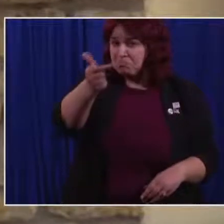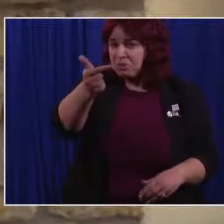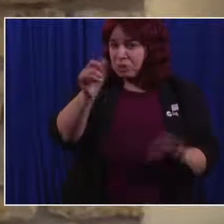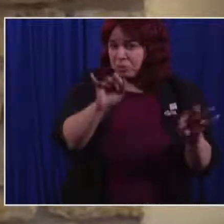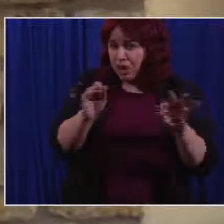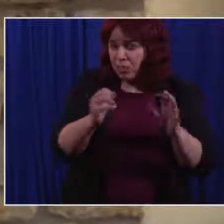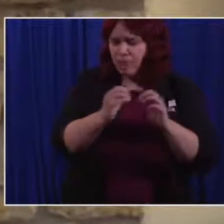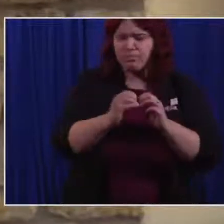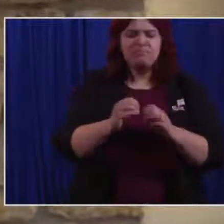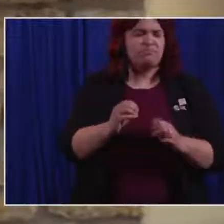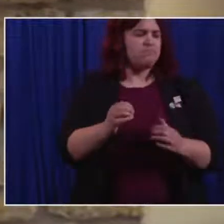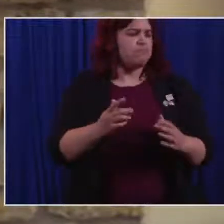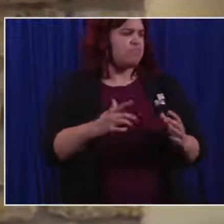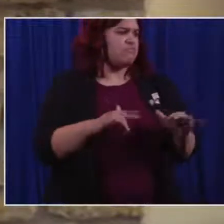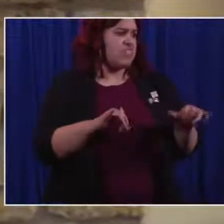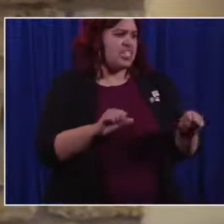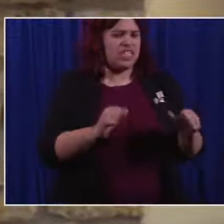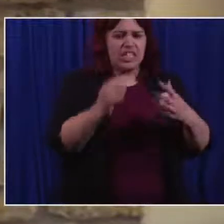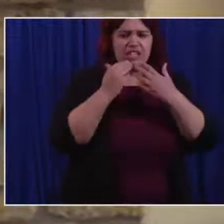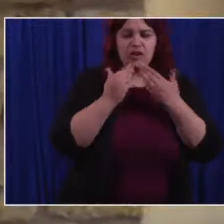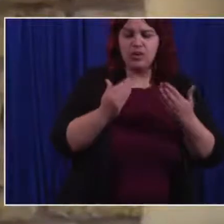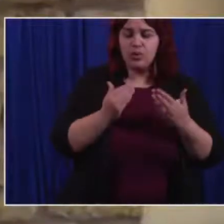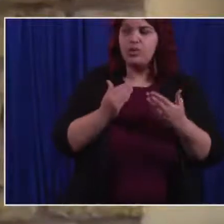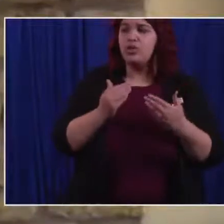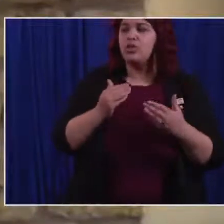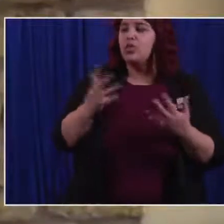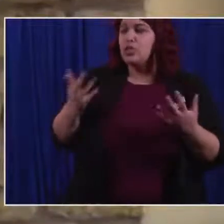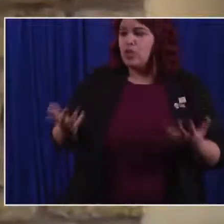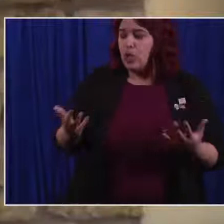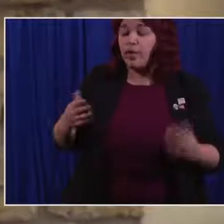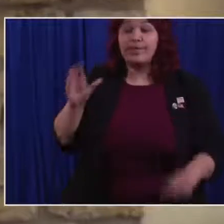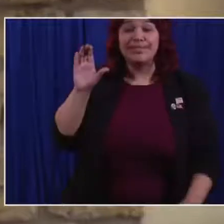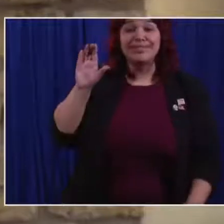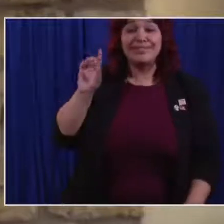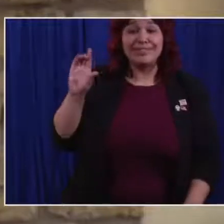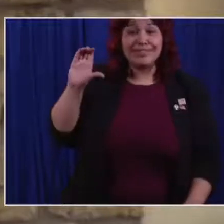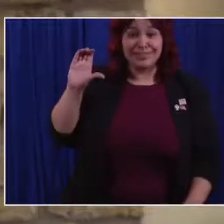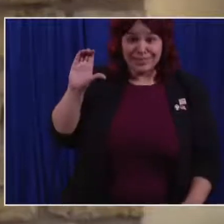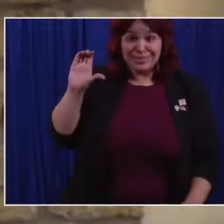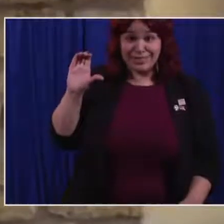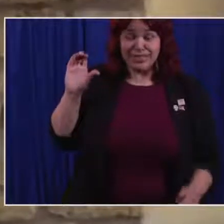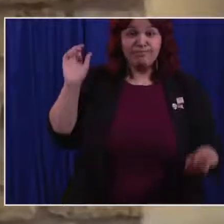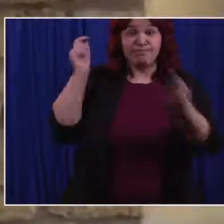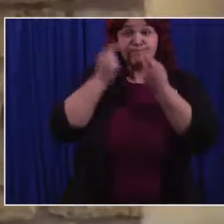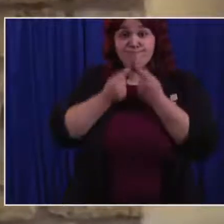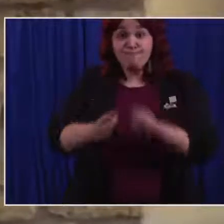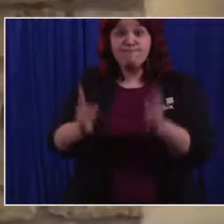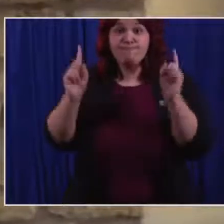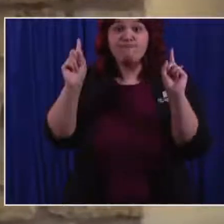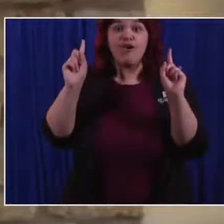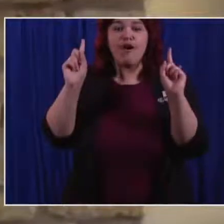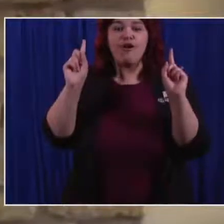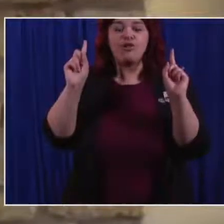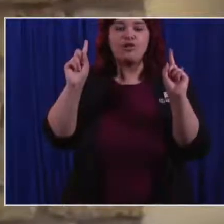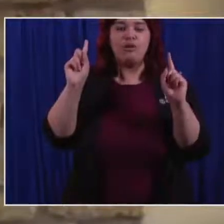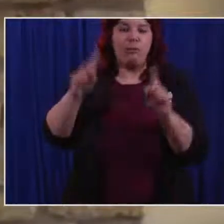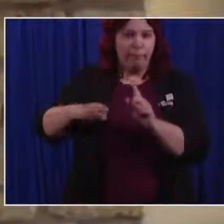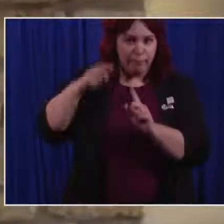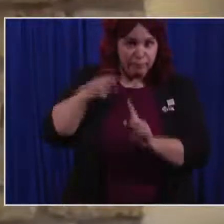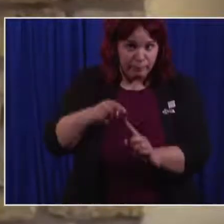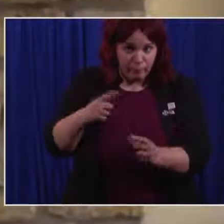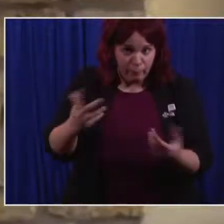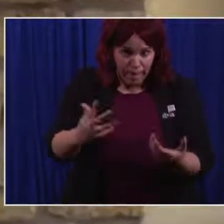Well, Andy, I think we had very good news out of the CDC today that people who are fully